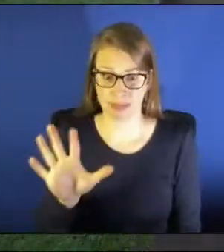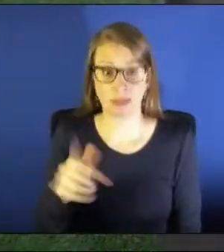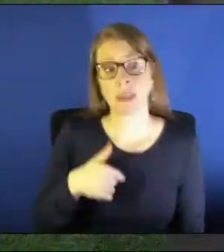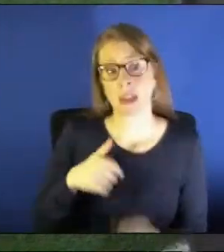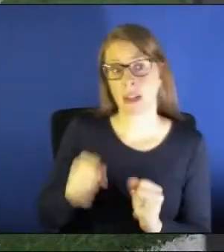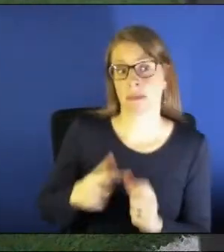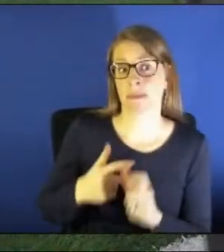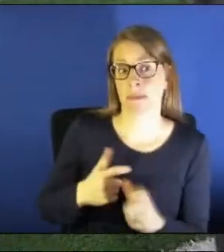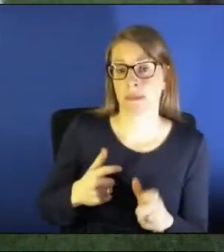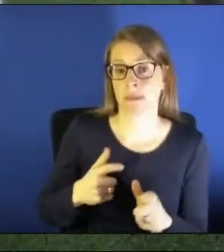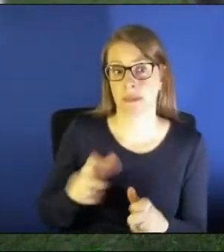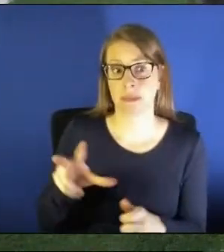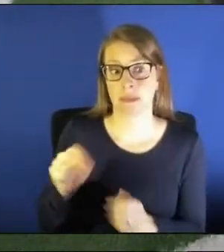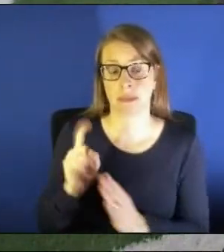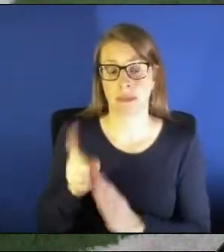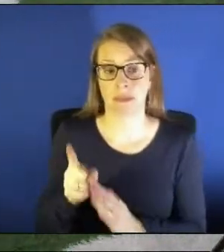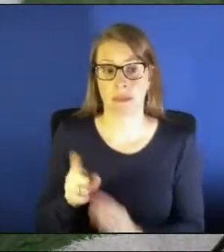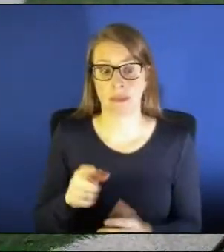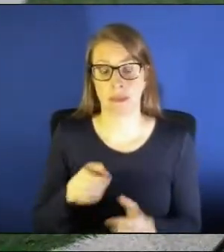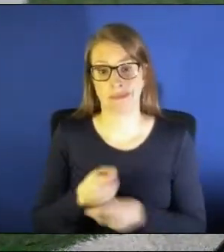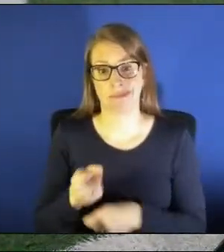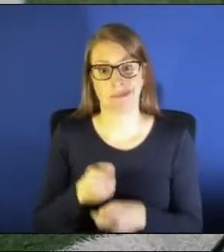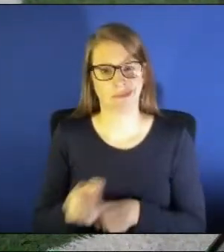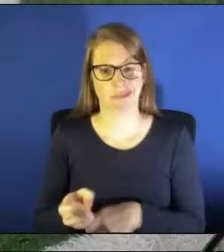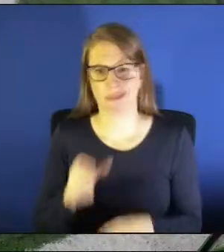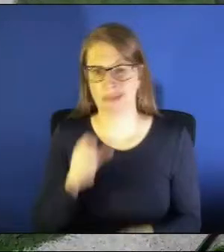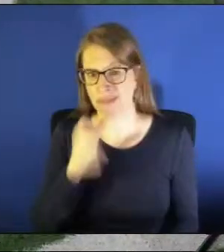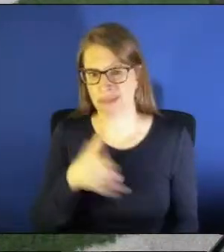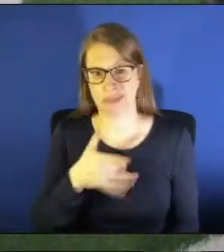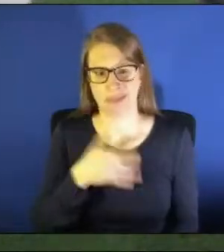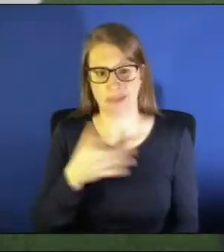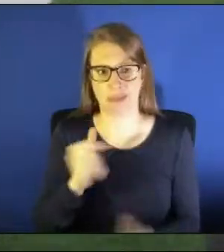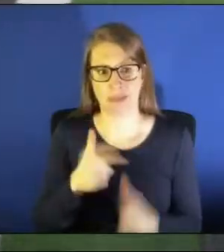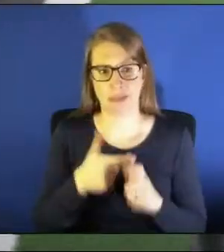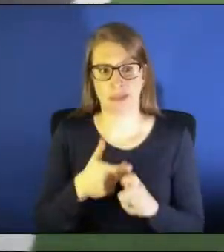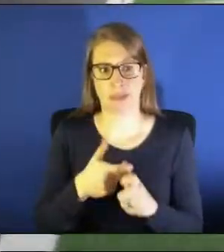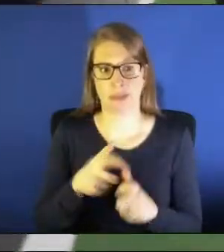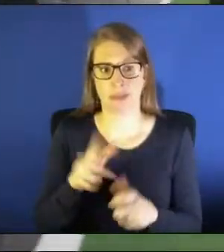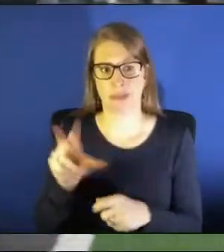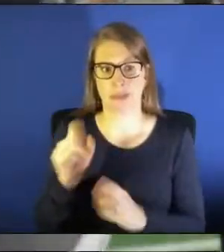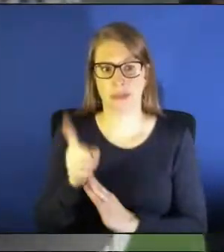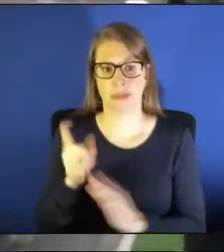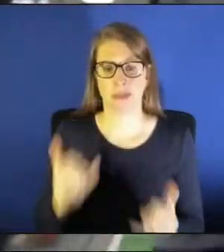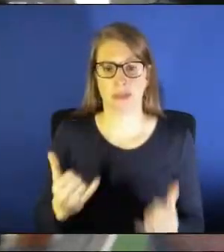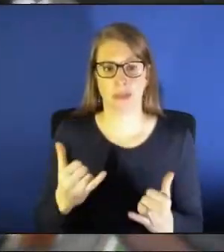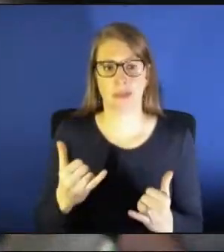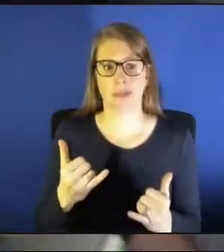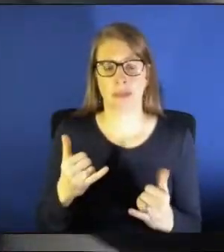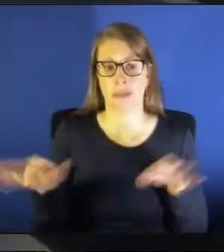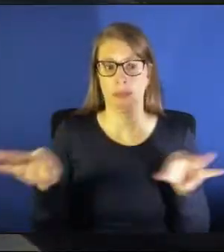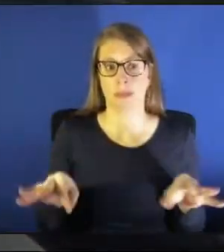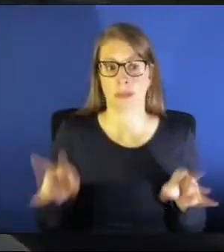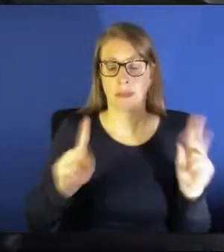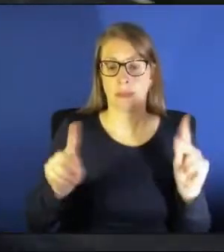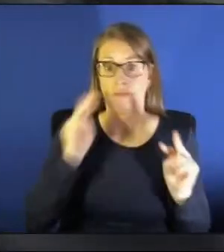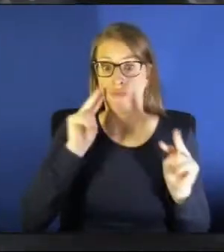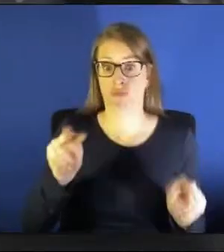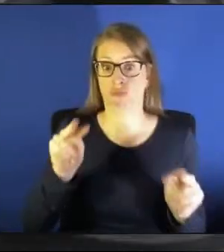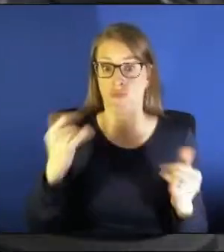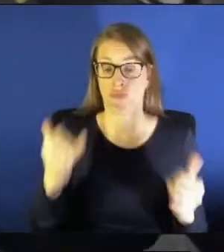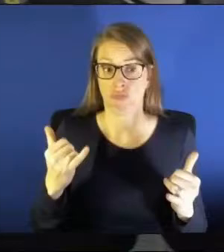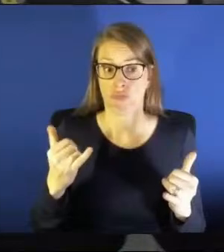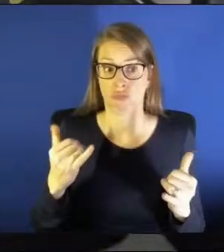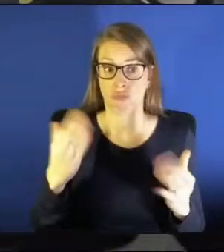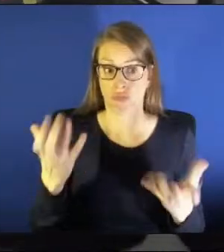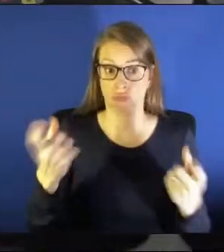hour. Just kidding. I don't feel like running a half hour right now. So tell me this. There are people watching right now who want to come here and try it.